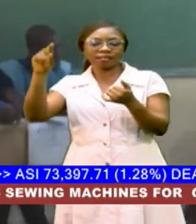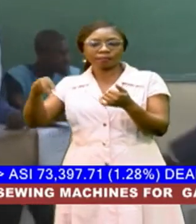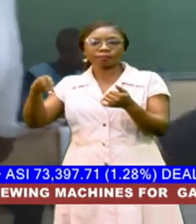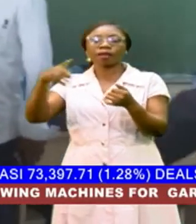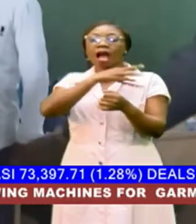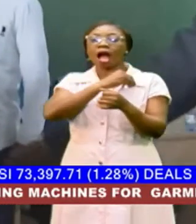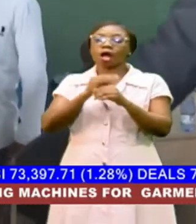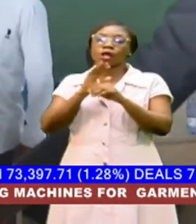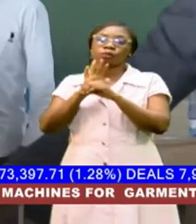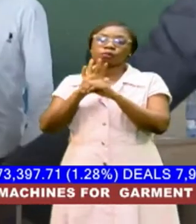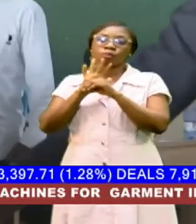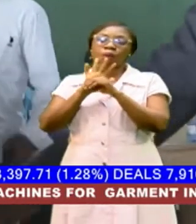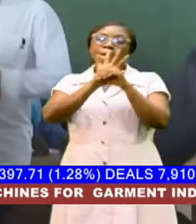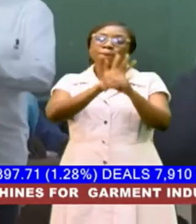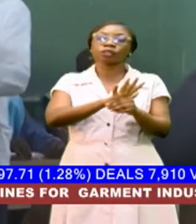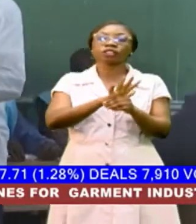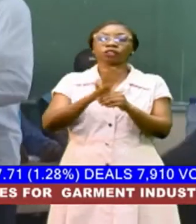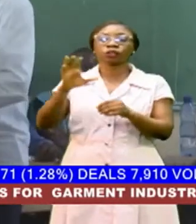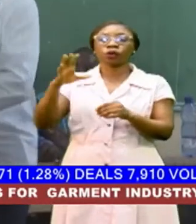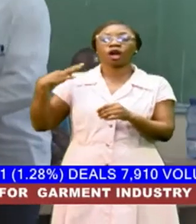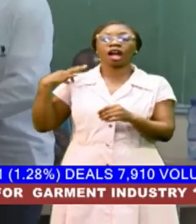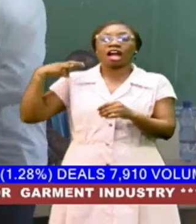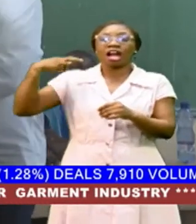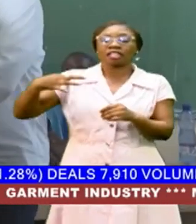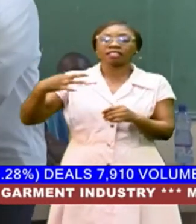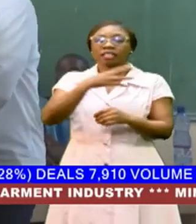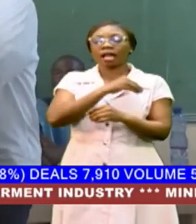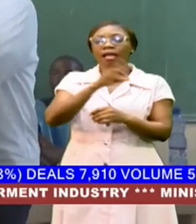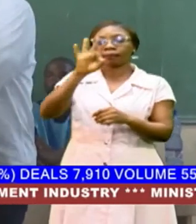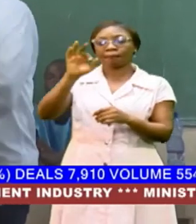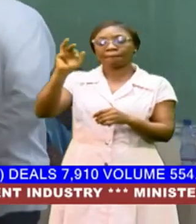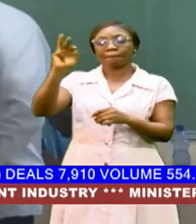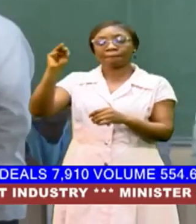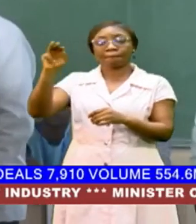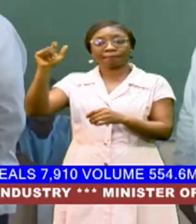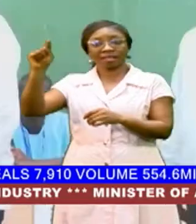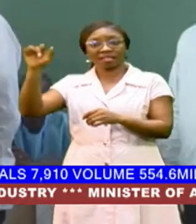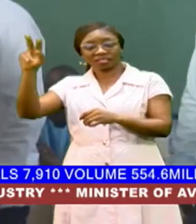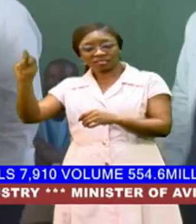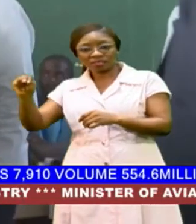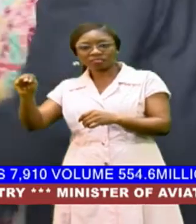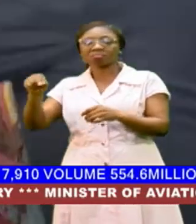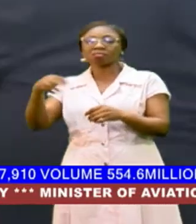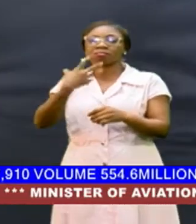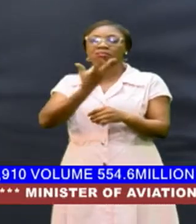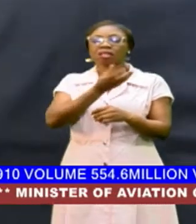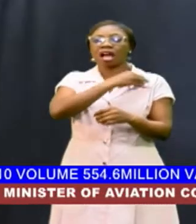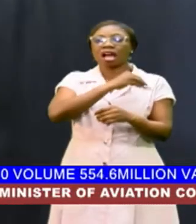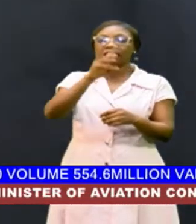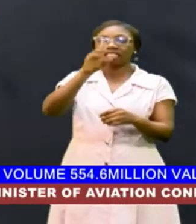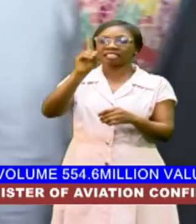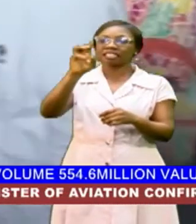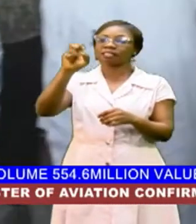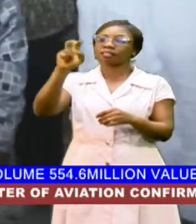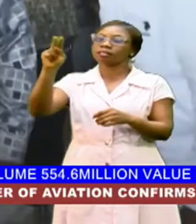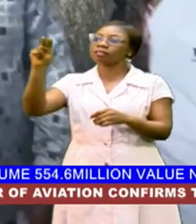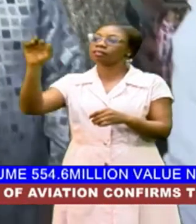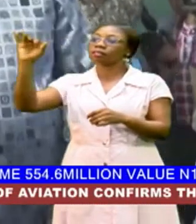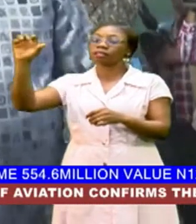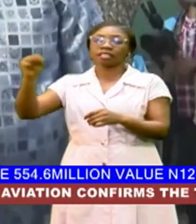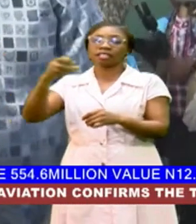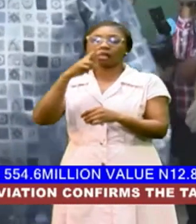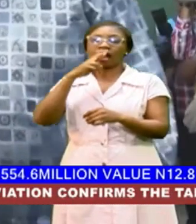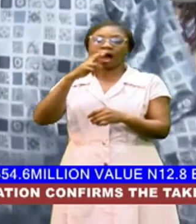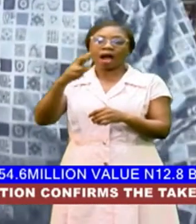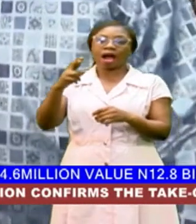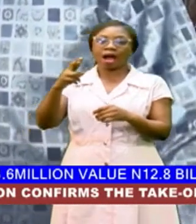candidates Moise Katumbi and Martin Fayulu, and Nobel Peace Laureate Denis Mukwege are